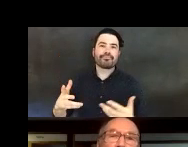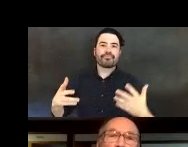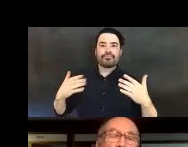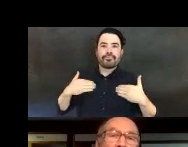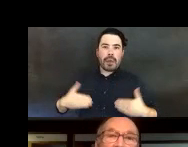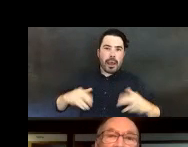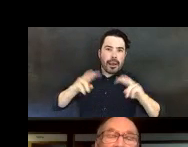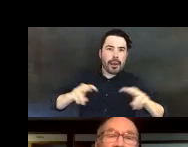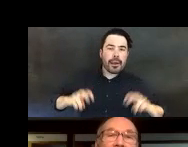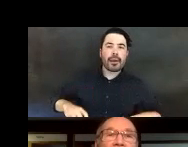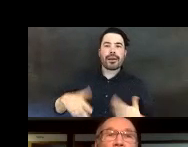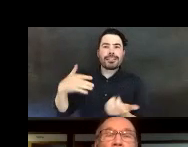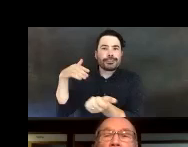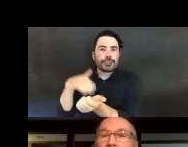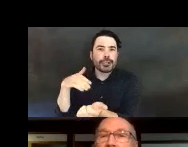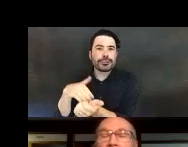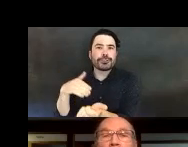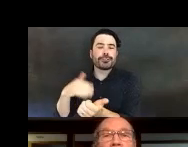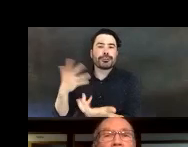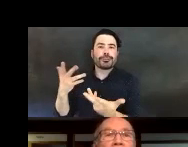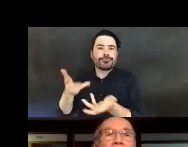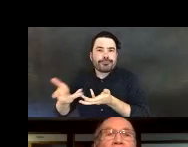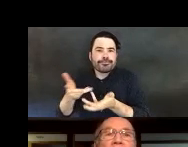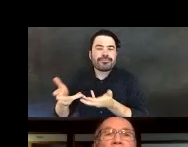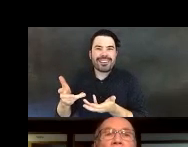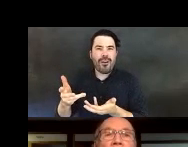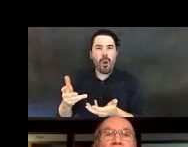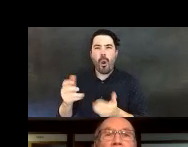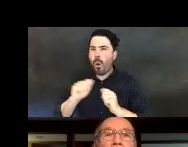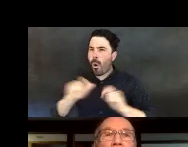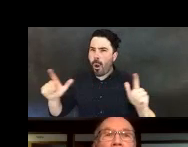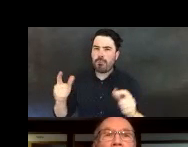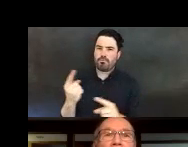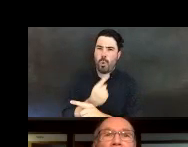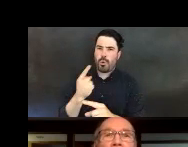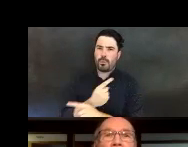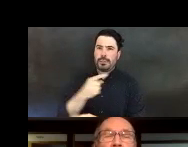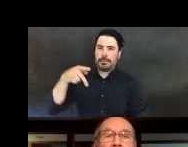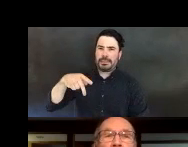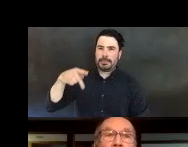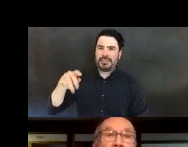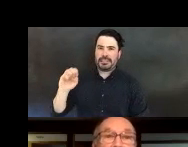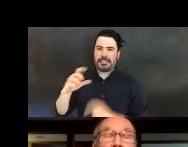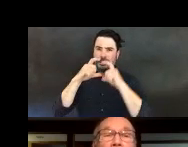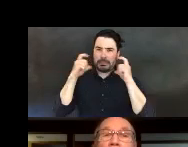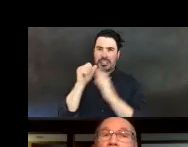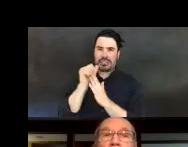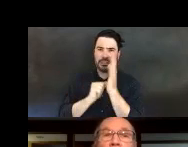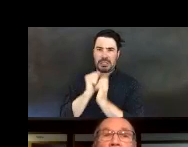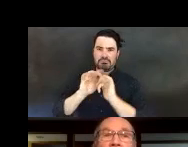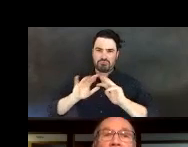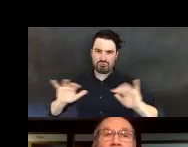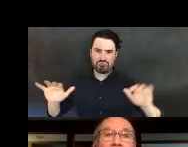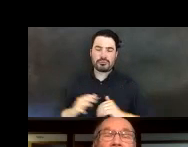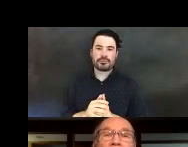the appropriate safeguards and the PPE that we have to use in our environment. Our second year medical students